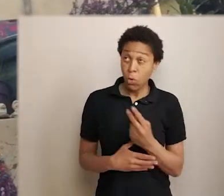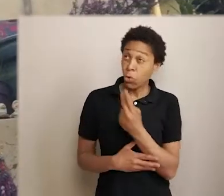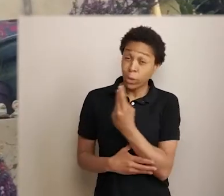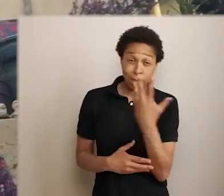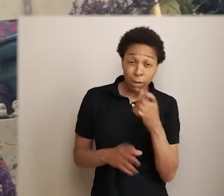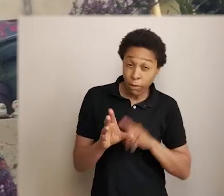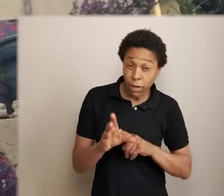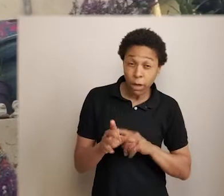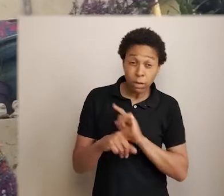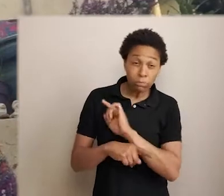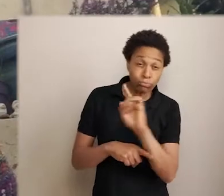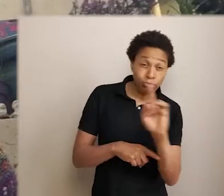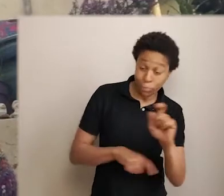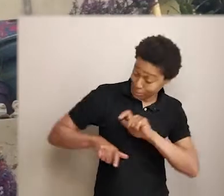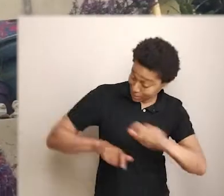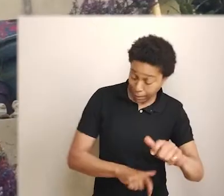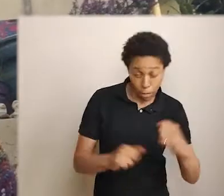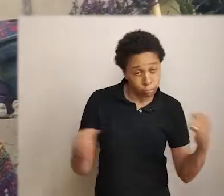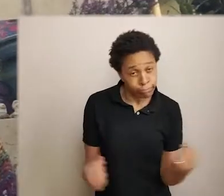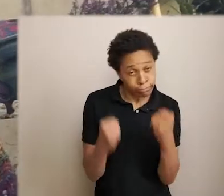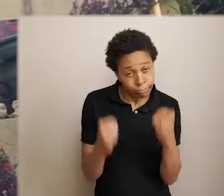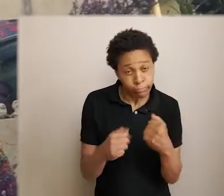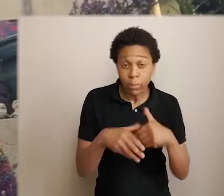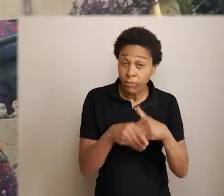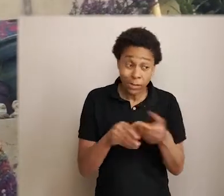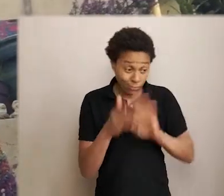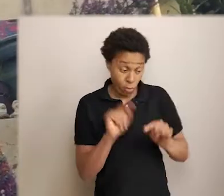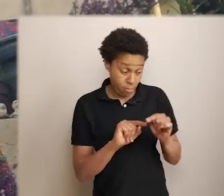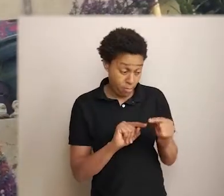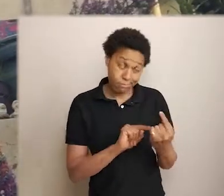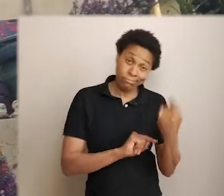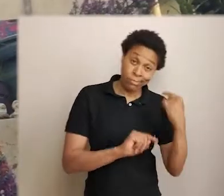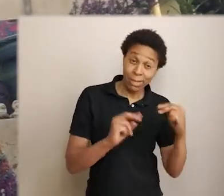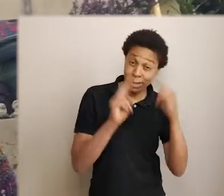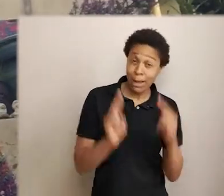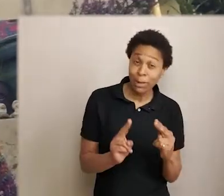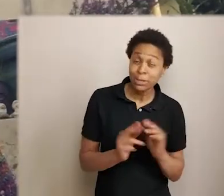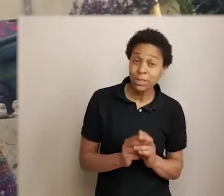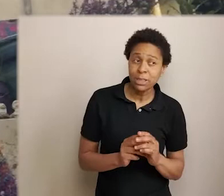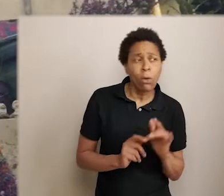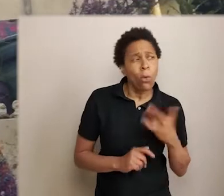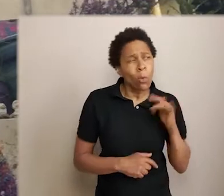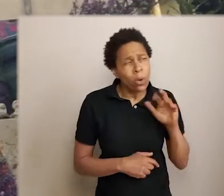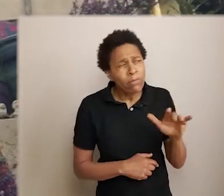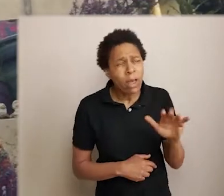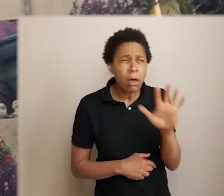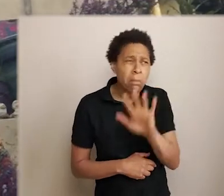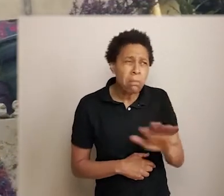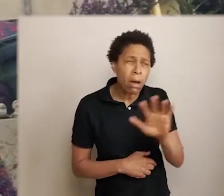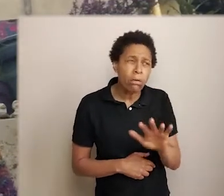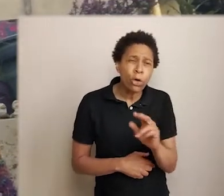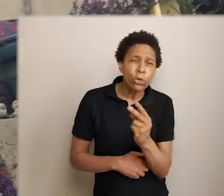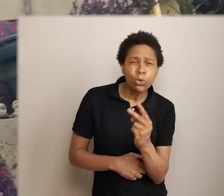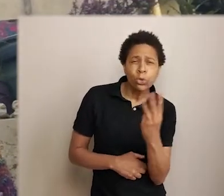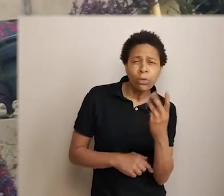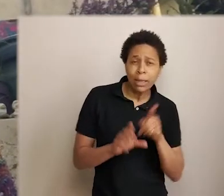years later, 30 years later, from that beautiful house. And we lived there for about 2 or 3 years in Rugby Place. And for me, it's a